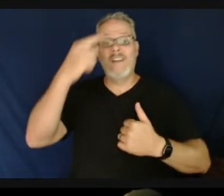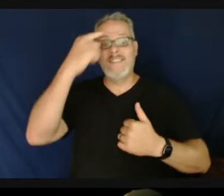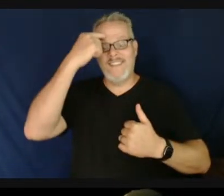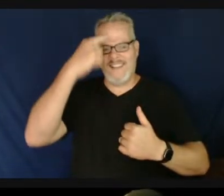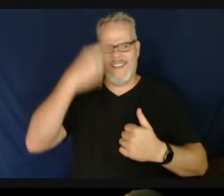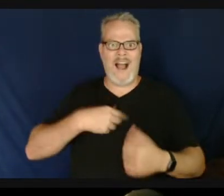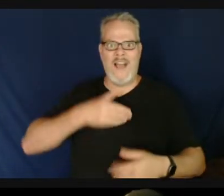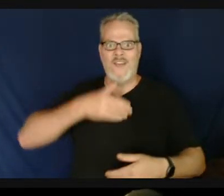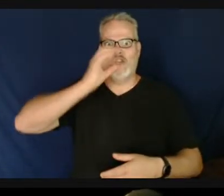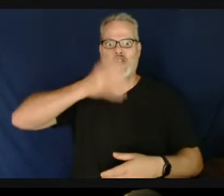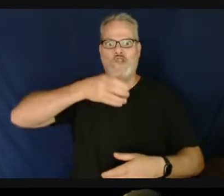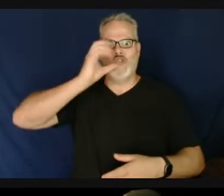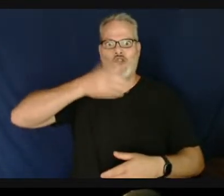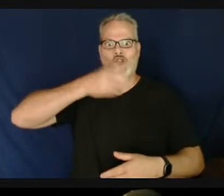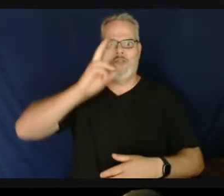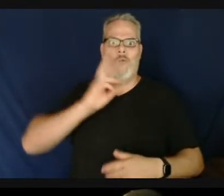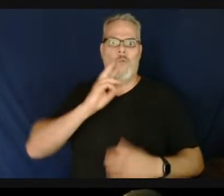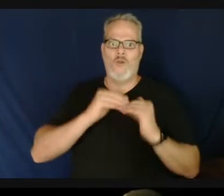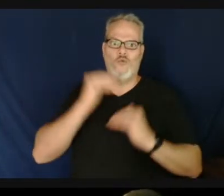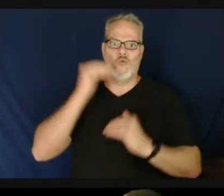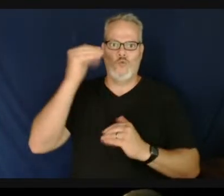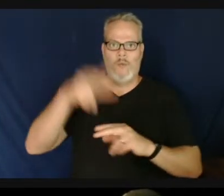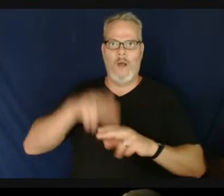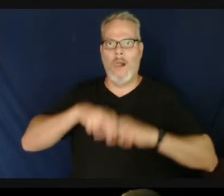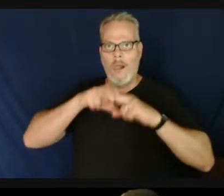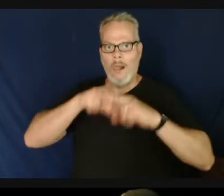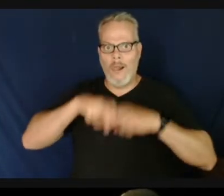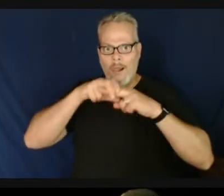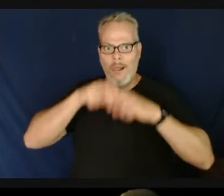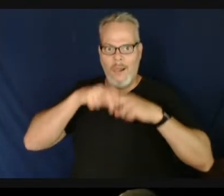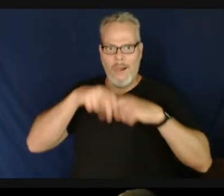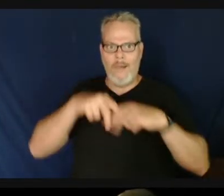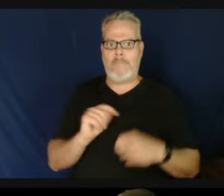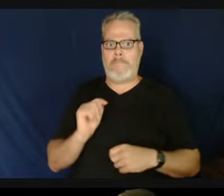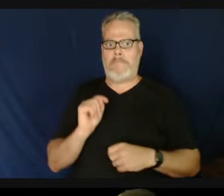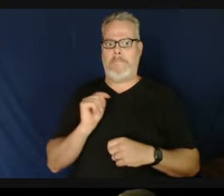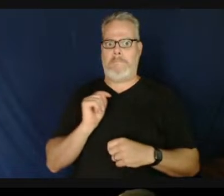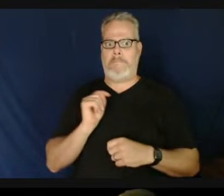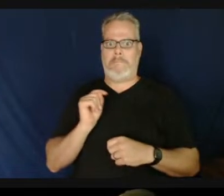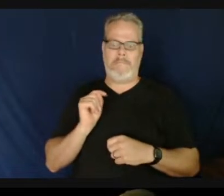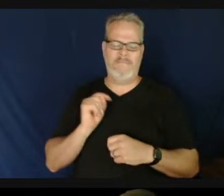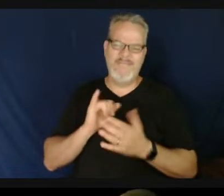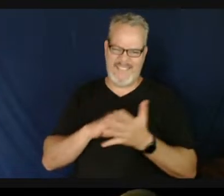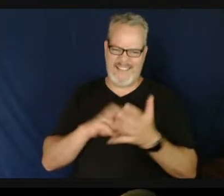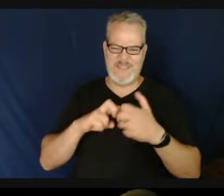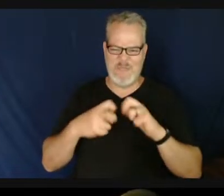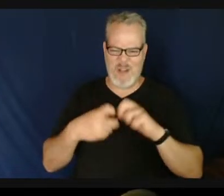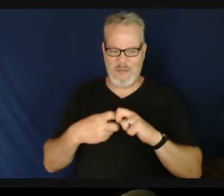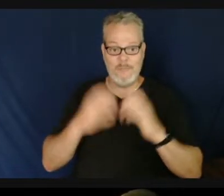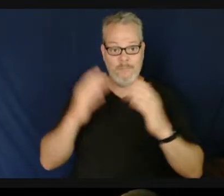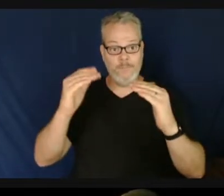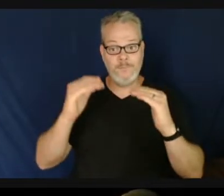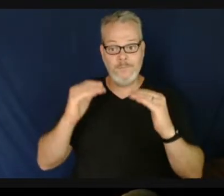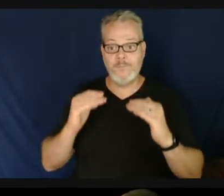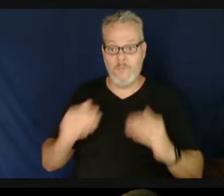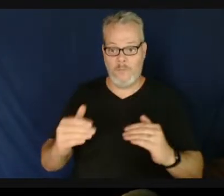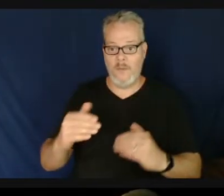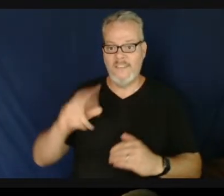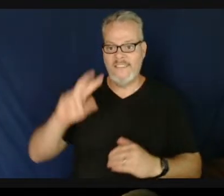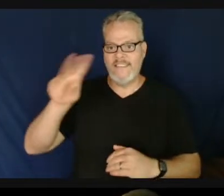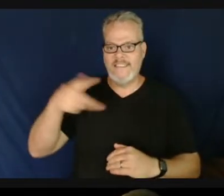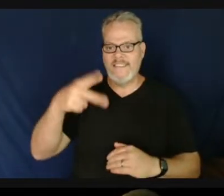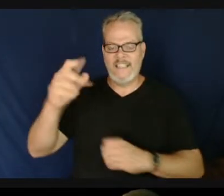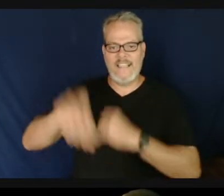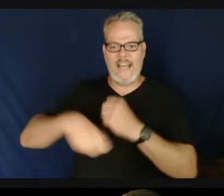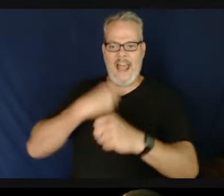much water to sit on a bus for that long. That'd be a problem. Second annual Hula is Life celebration on 4/22 at Nani